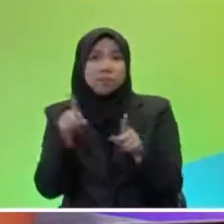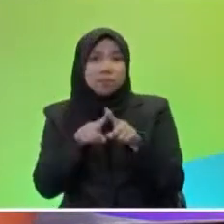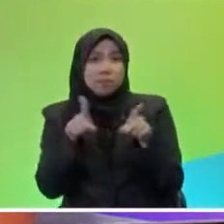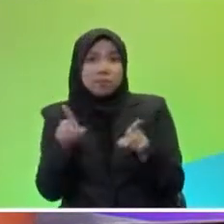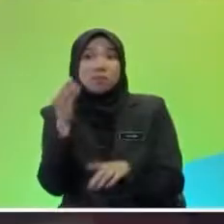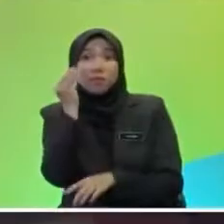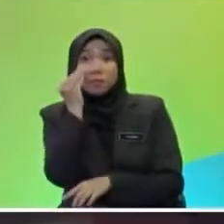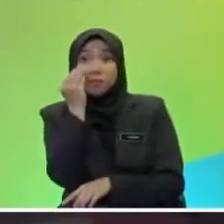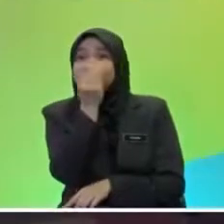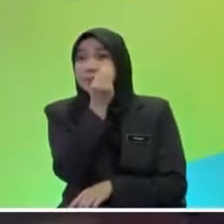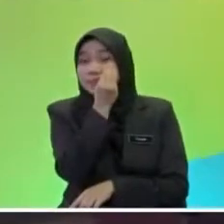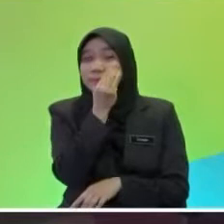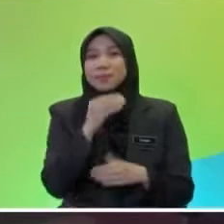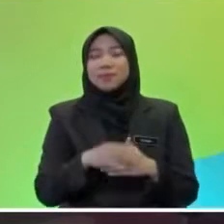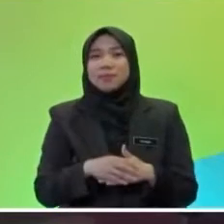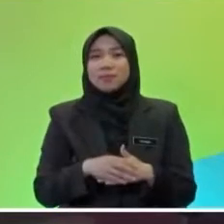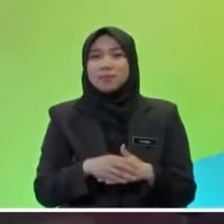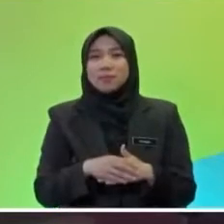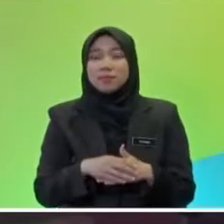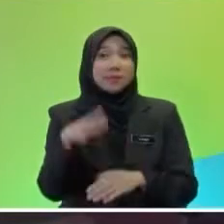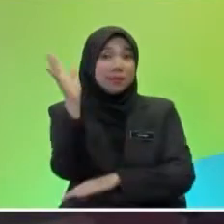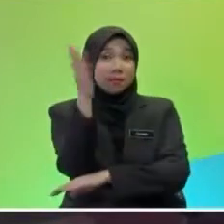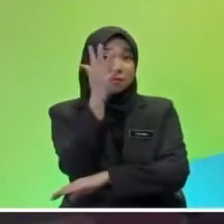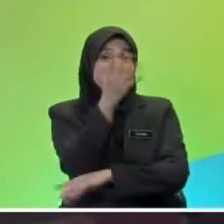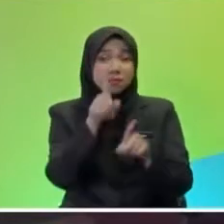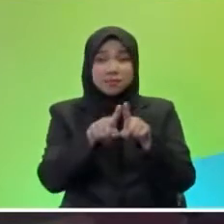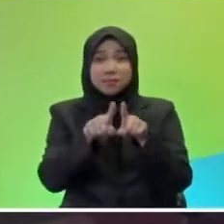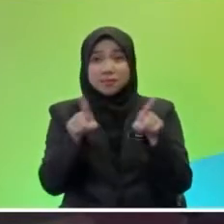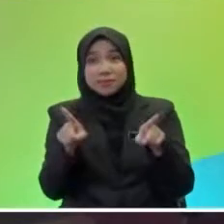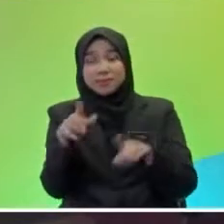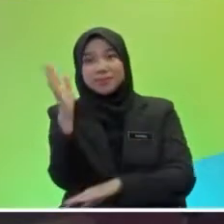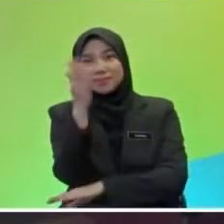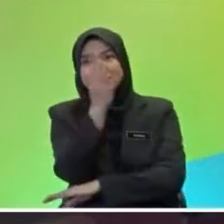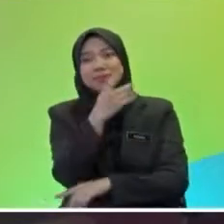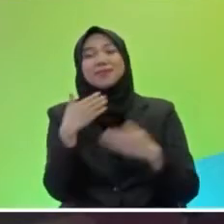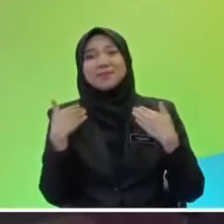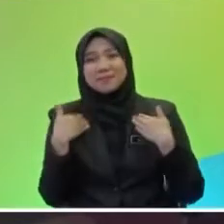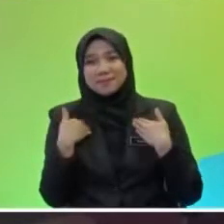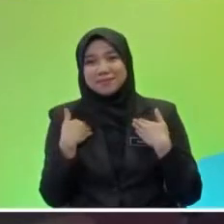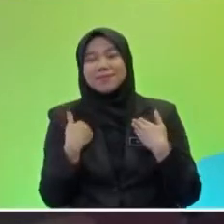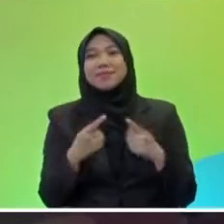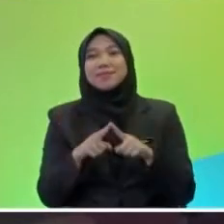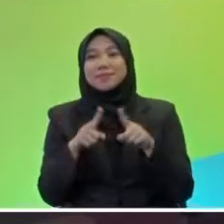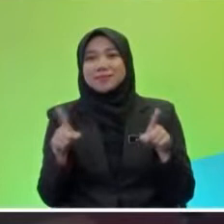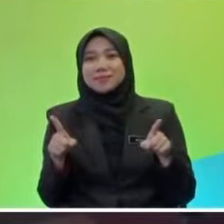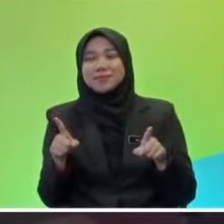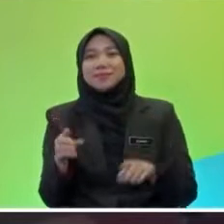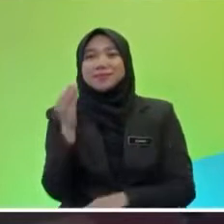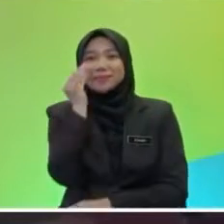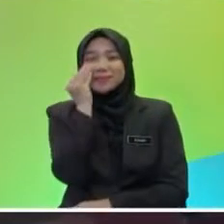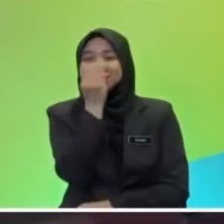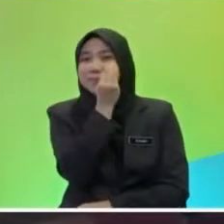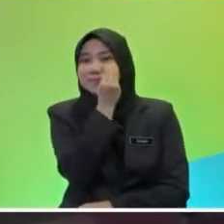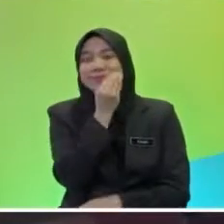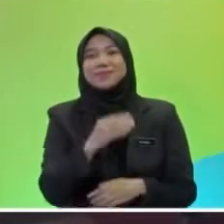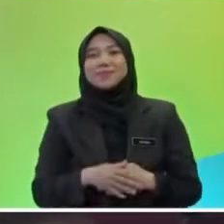flowers. Yes, Shafika. Different plant, but there are some similarities. They do, I can see that. Yes, we are